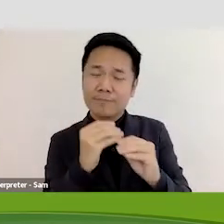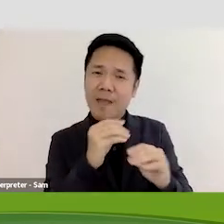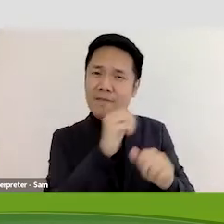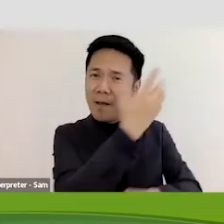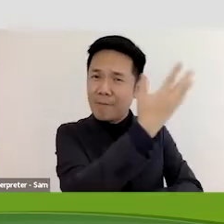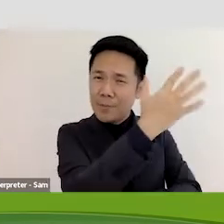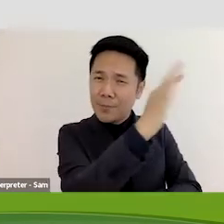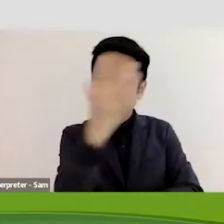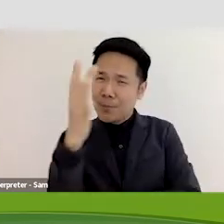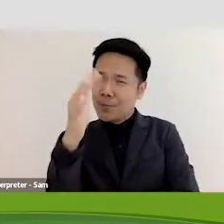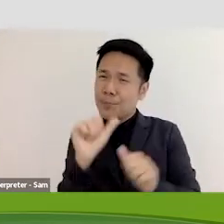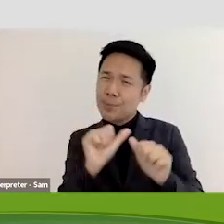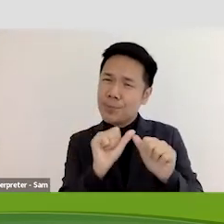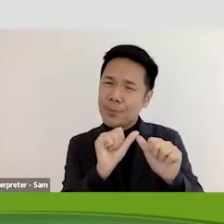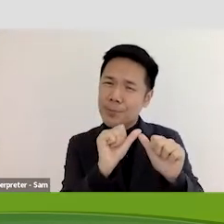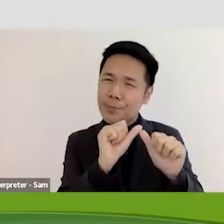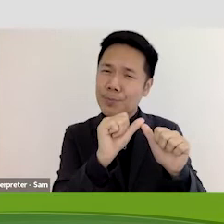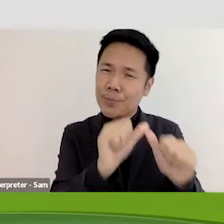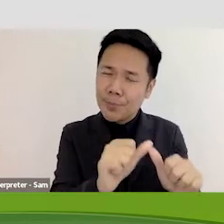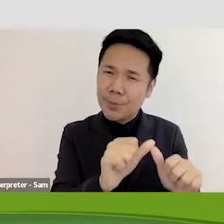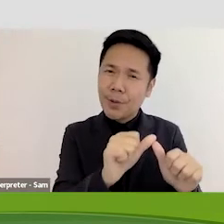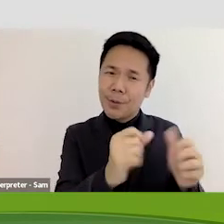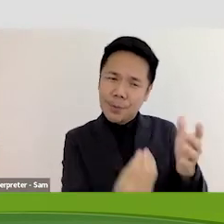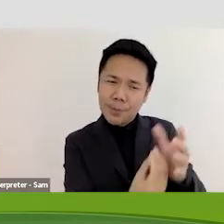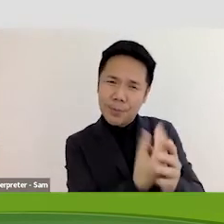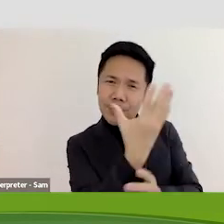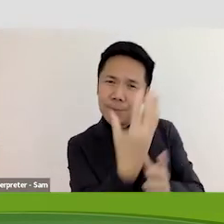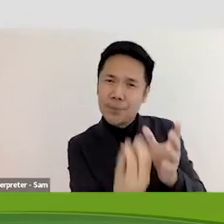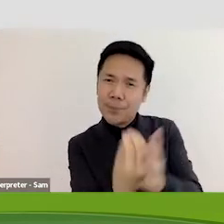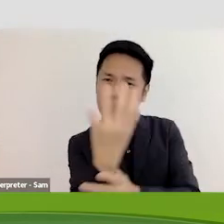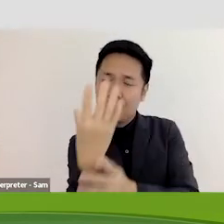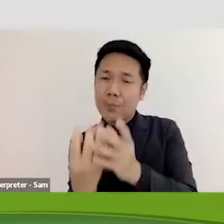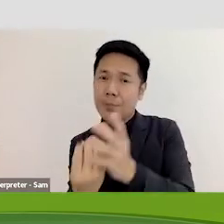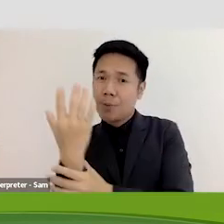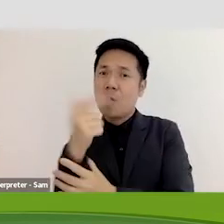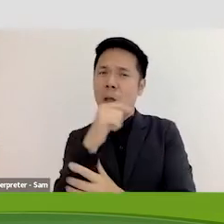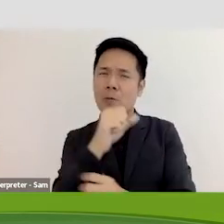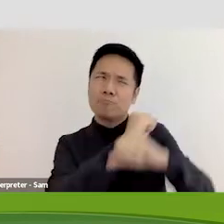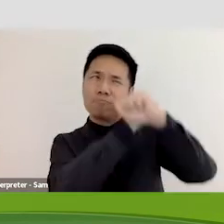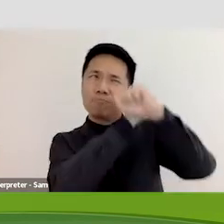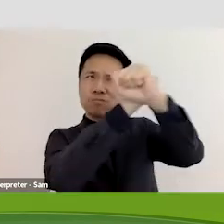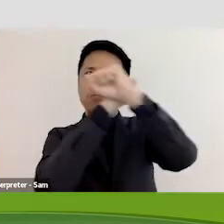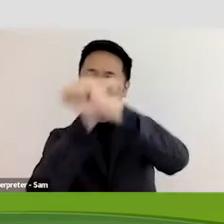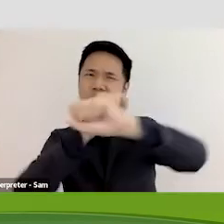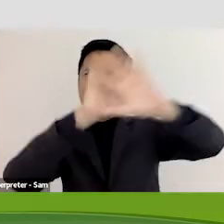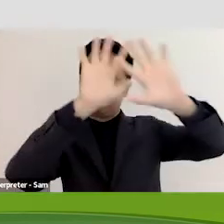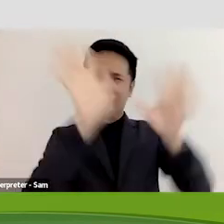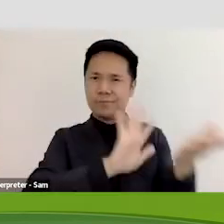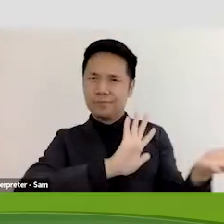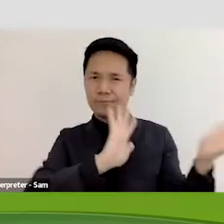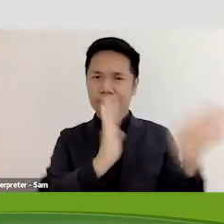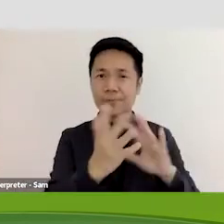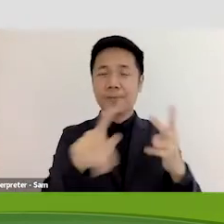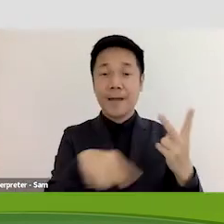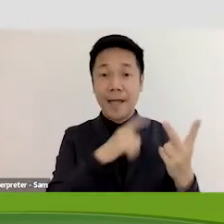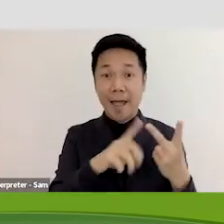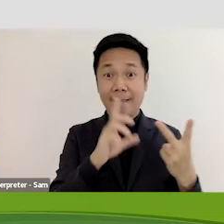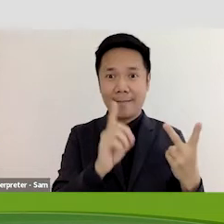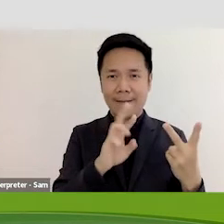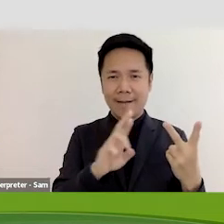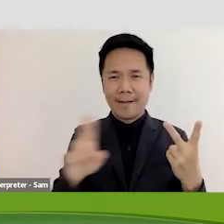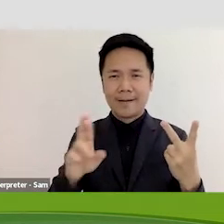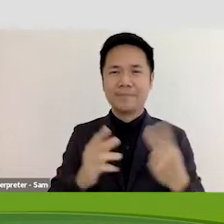regenerates the agro-ecosystem, and provides resilience against climate change and disaster risks.